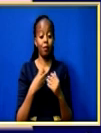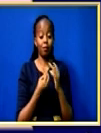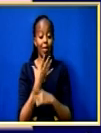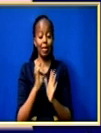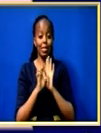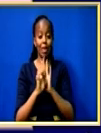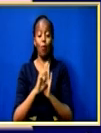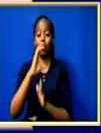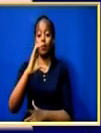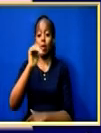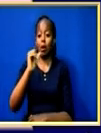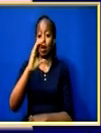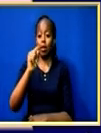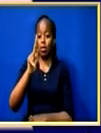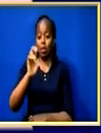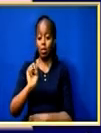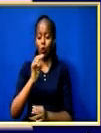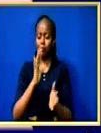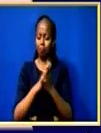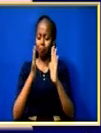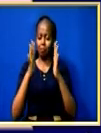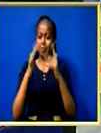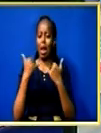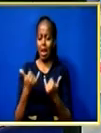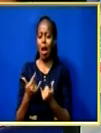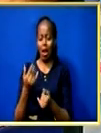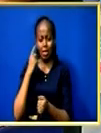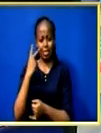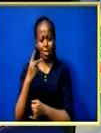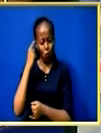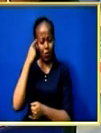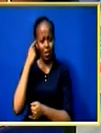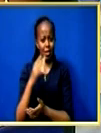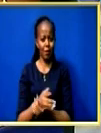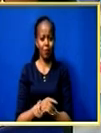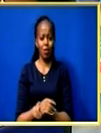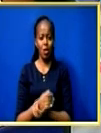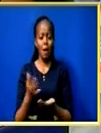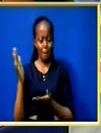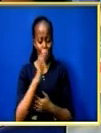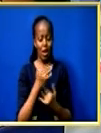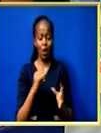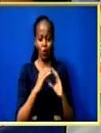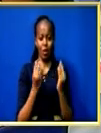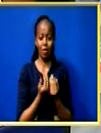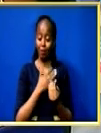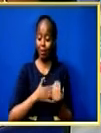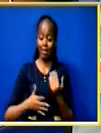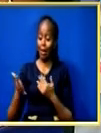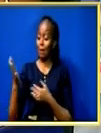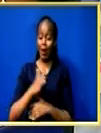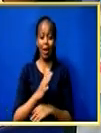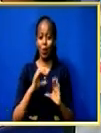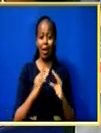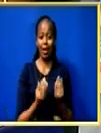like cactus. Beautiful. Which- Oh, clap. Now you are there. Now you're thinking. Yeah. Now you've come back. Please come back. I am back